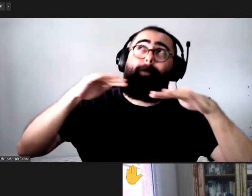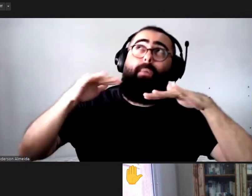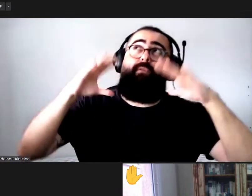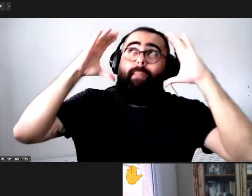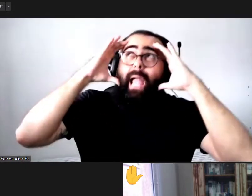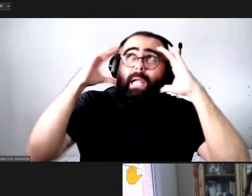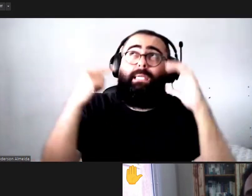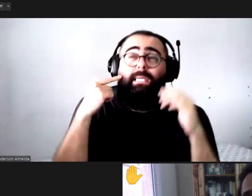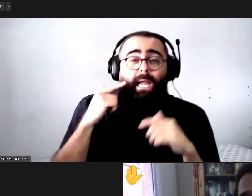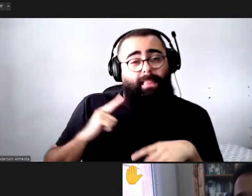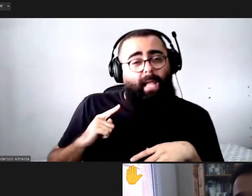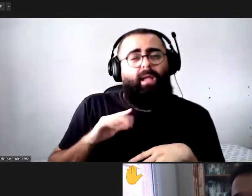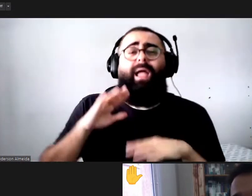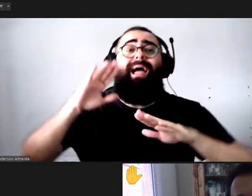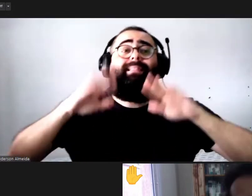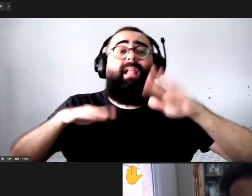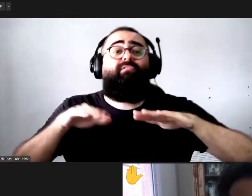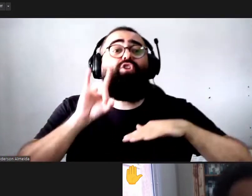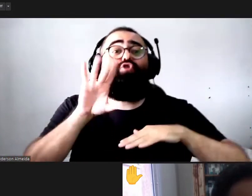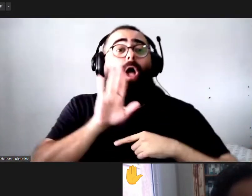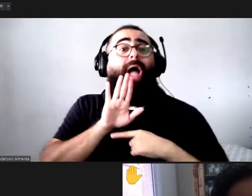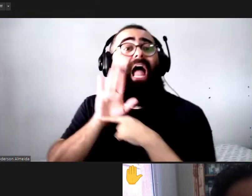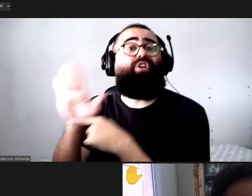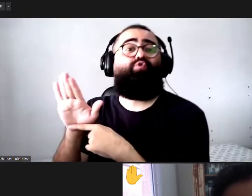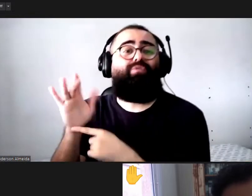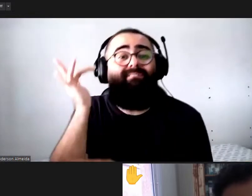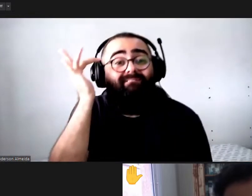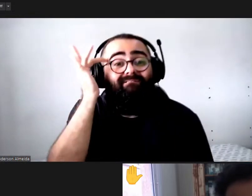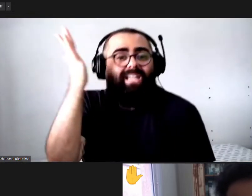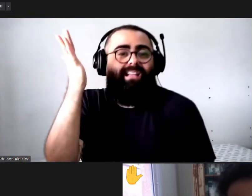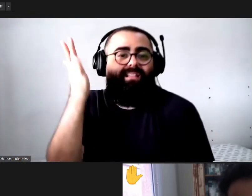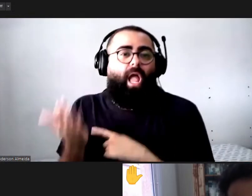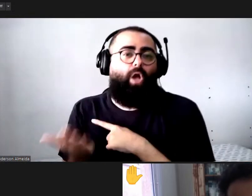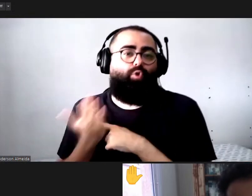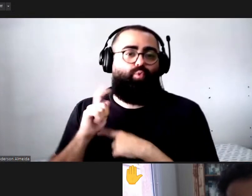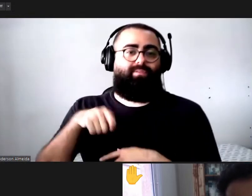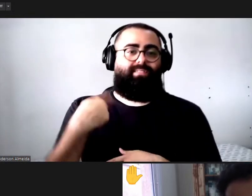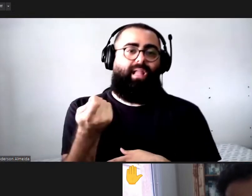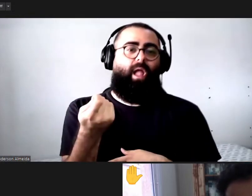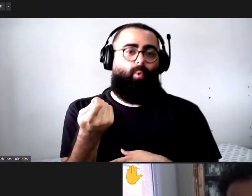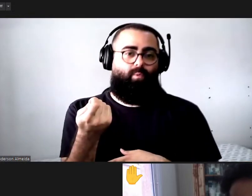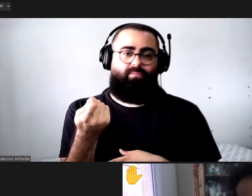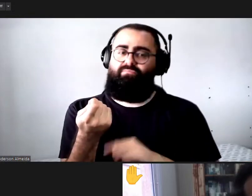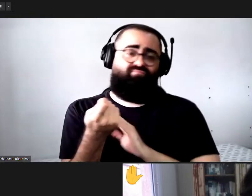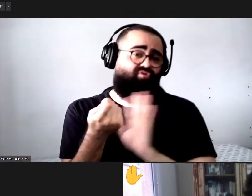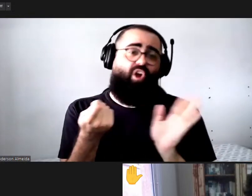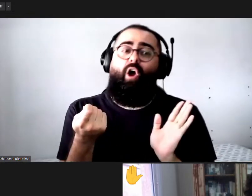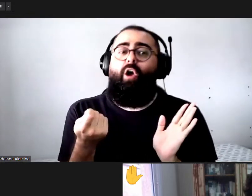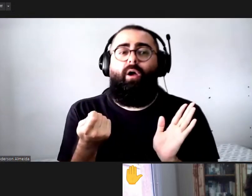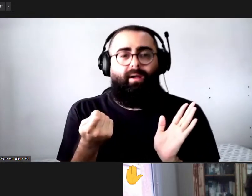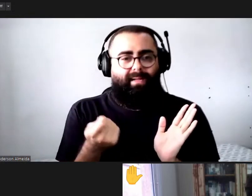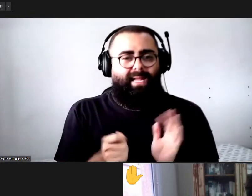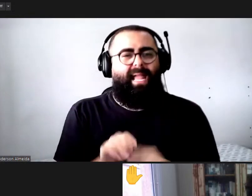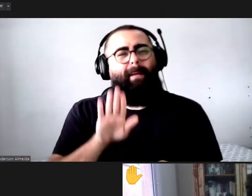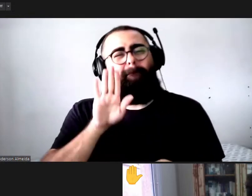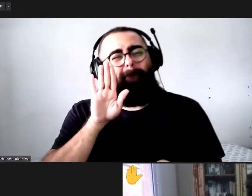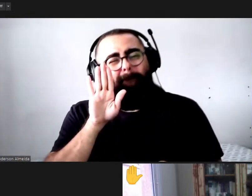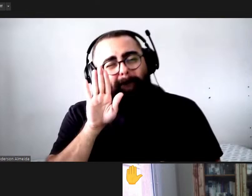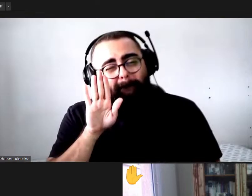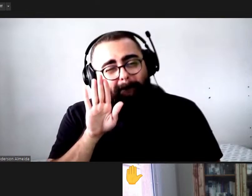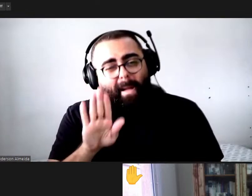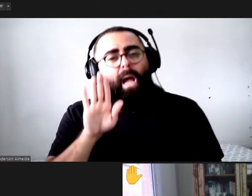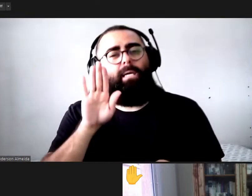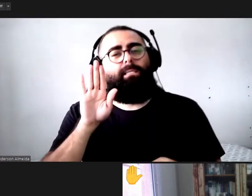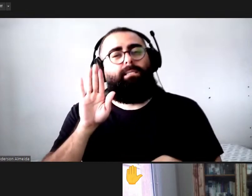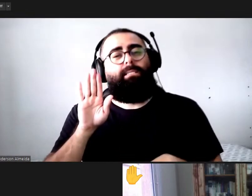to facilitate the realization of the sign. I'm a bit at a loss for